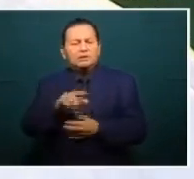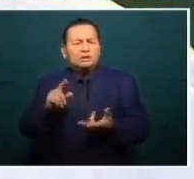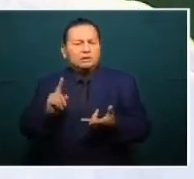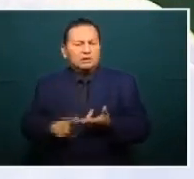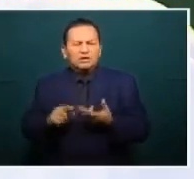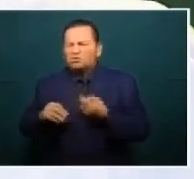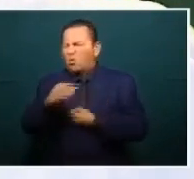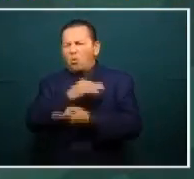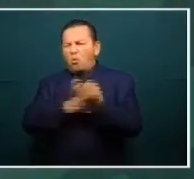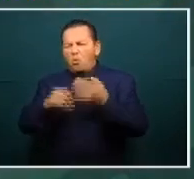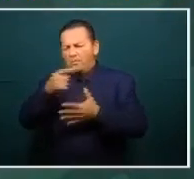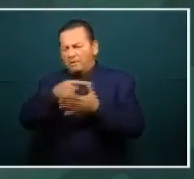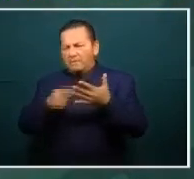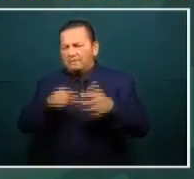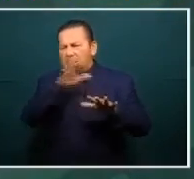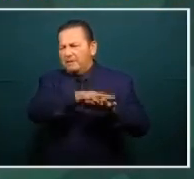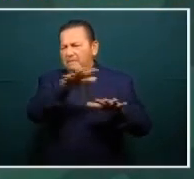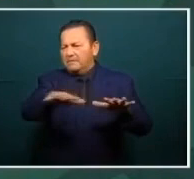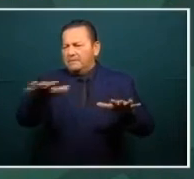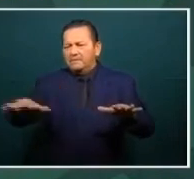business owners